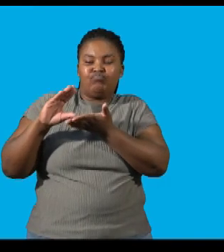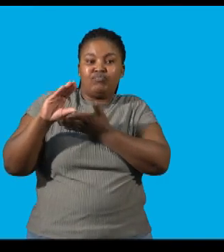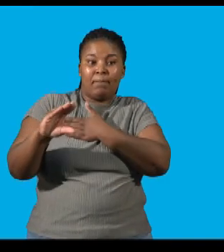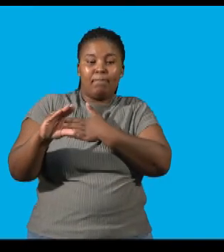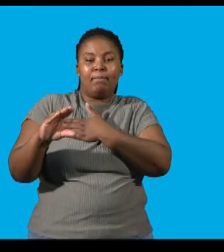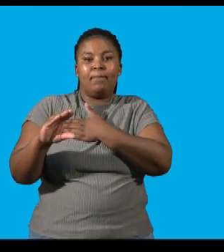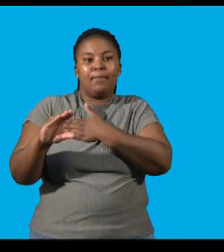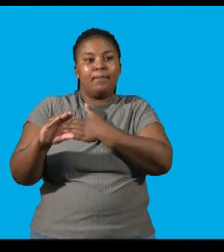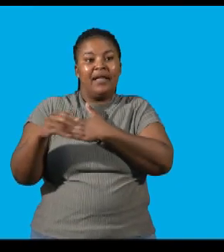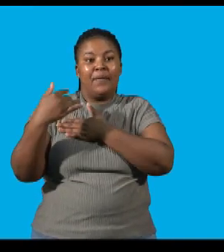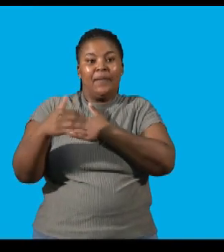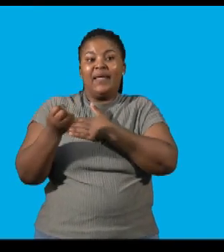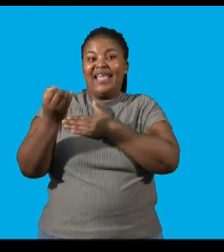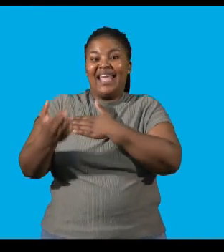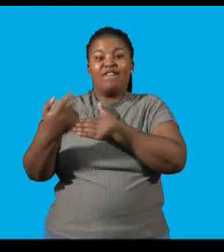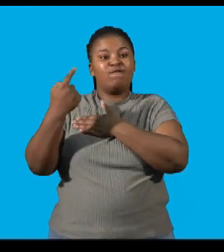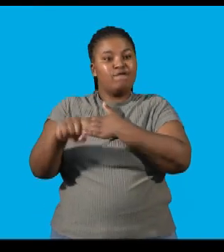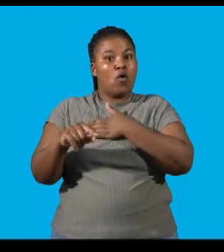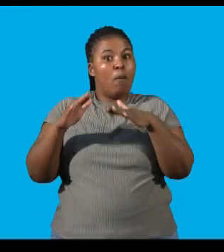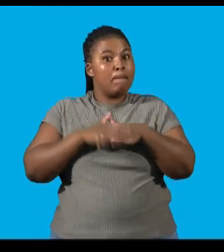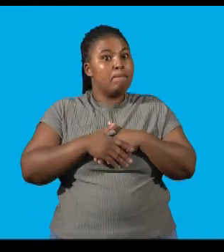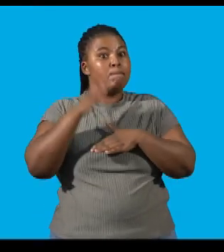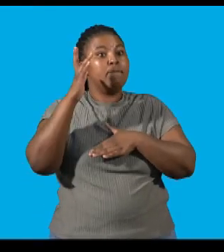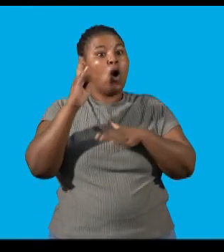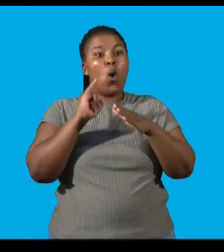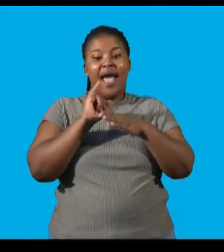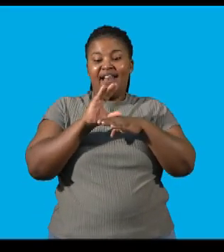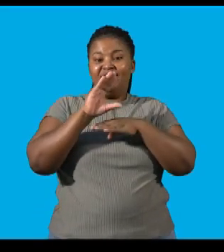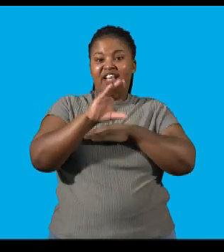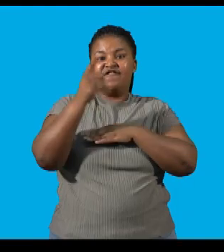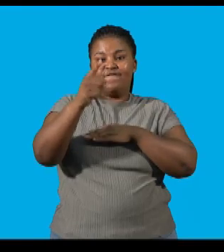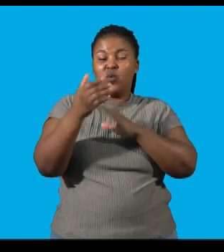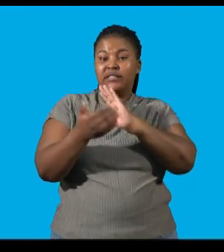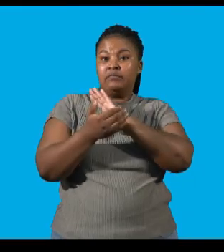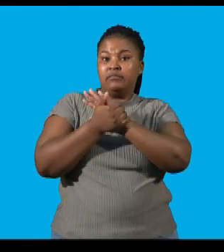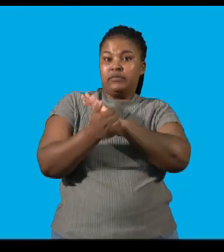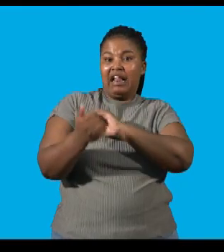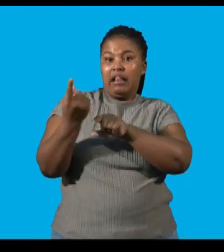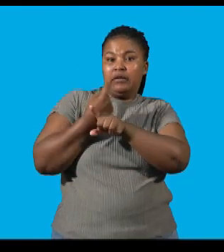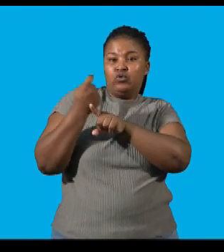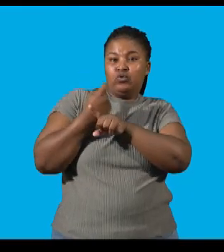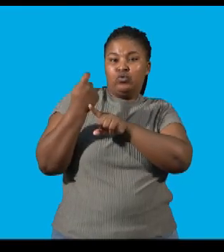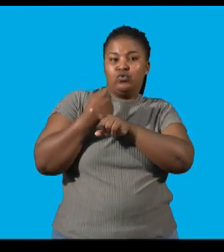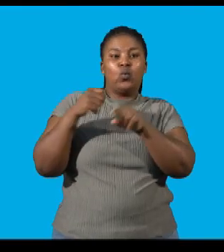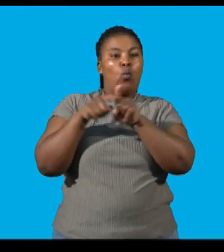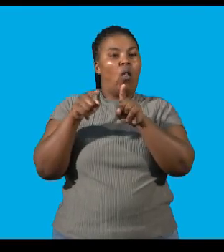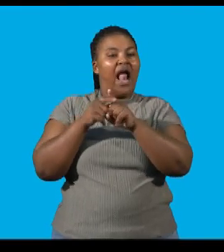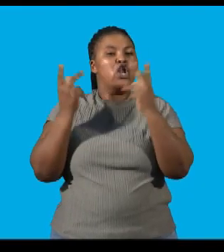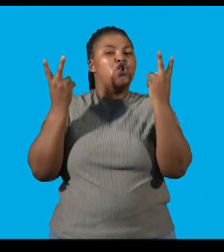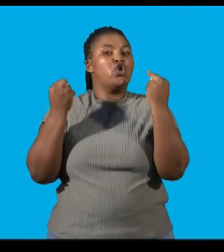incentive that is given for greater investment in skills training and